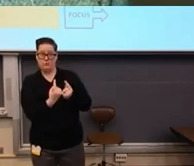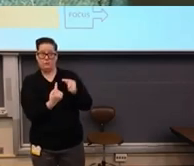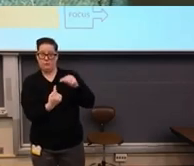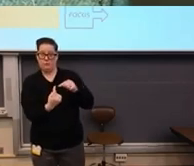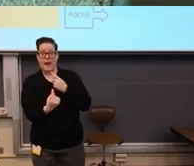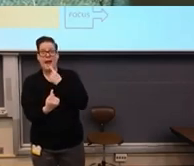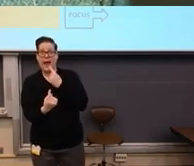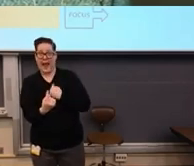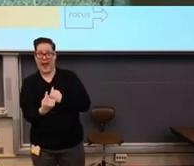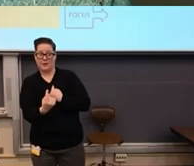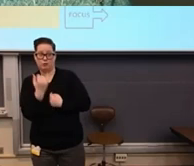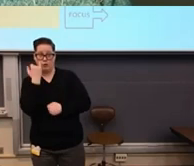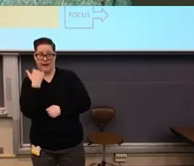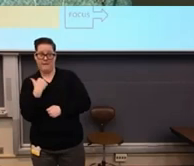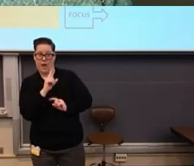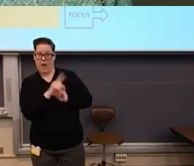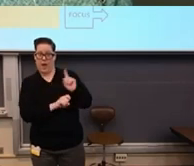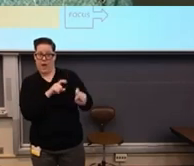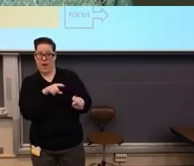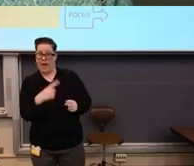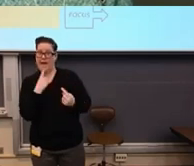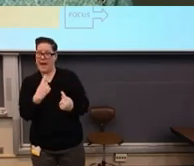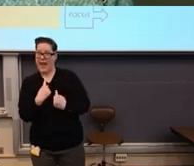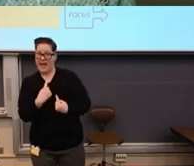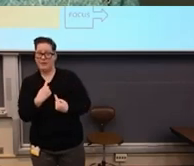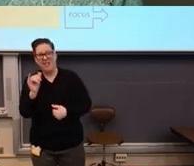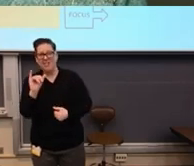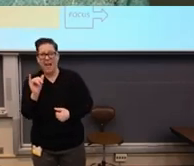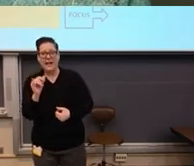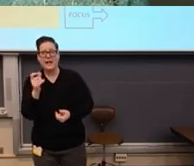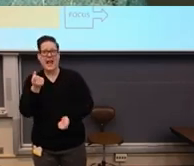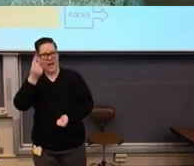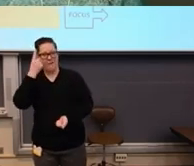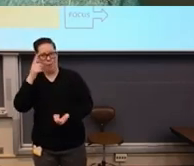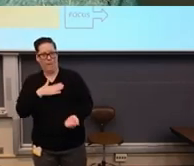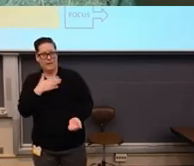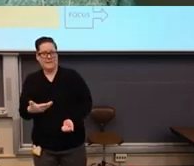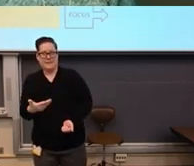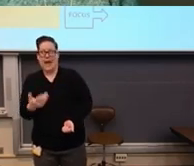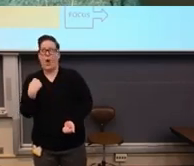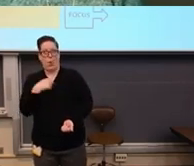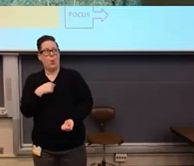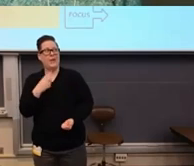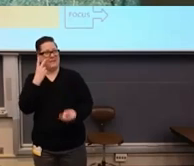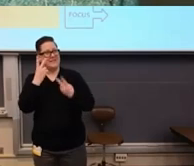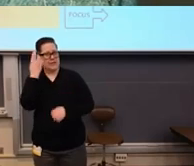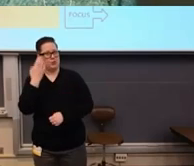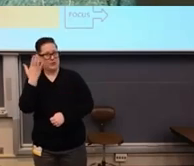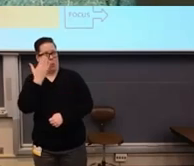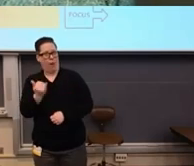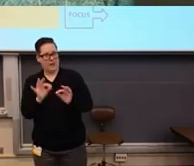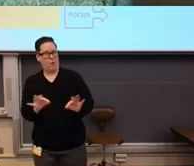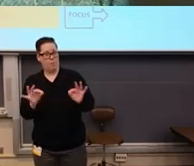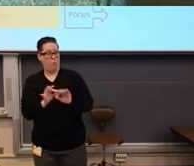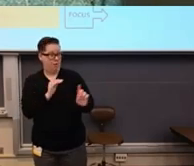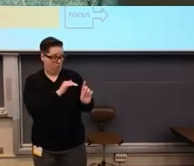questions about their health, memory, and function? It's kind of like informed consent. And we've all seen reasons of why it's really